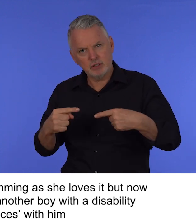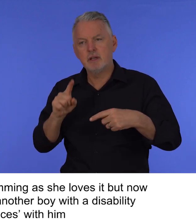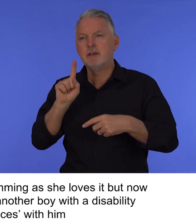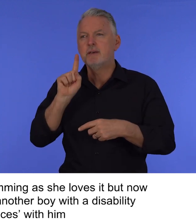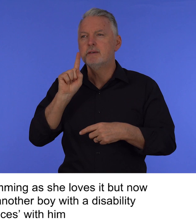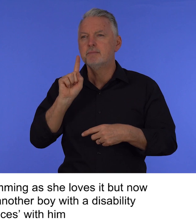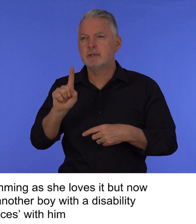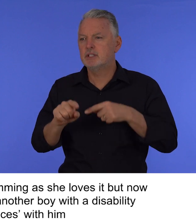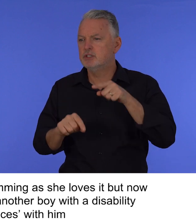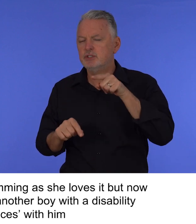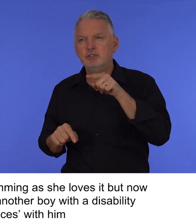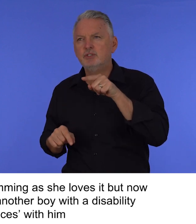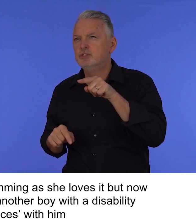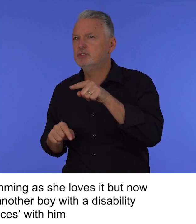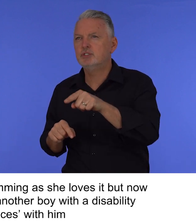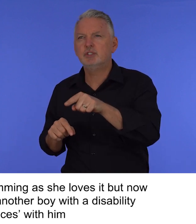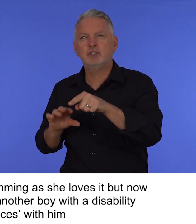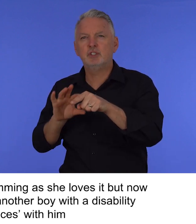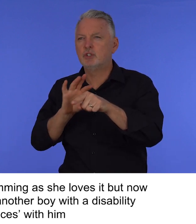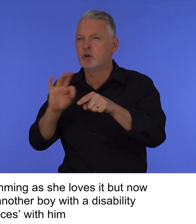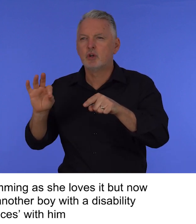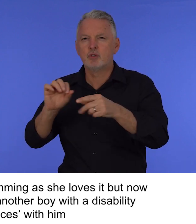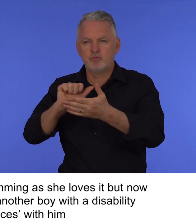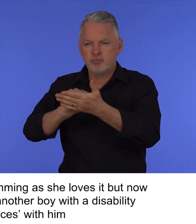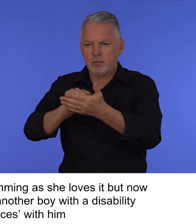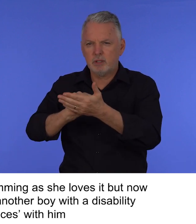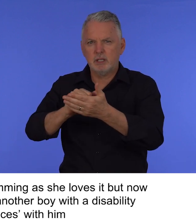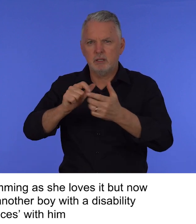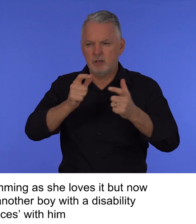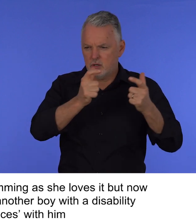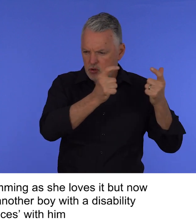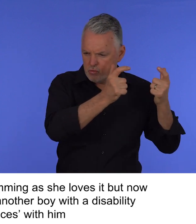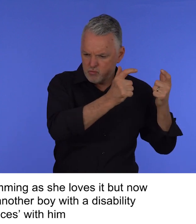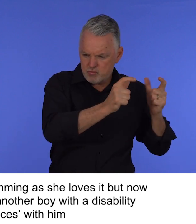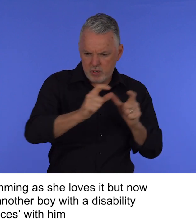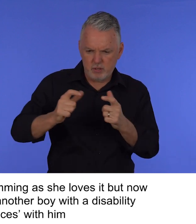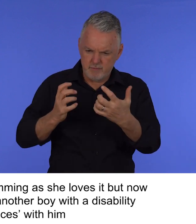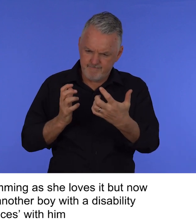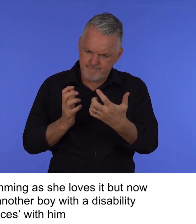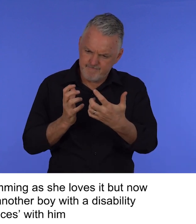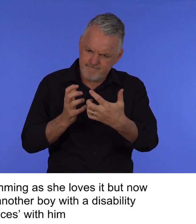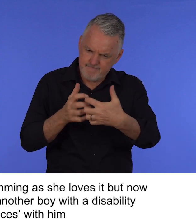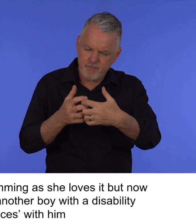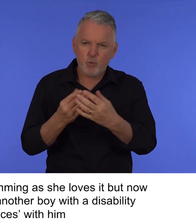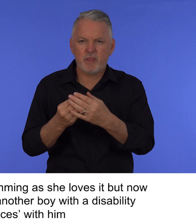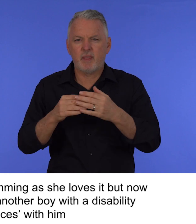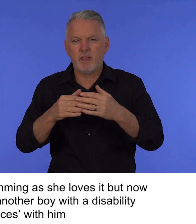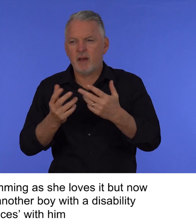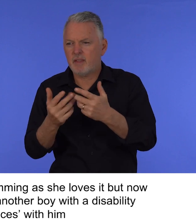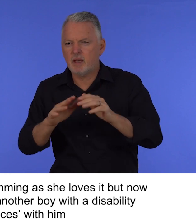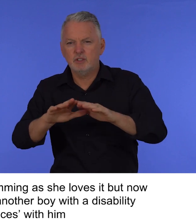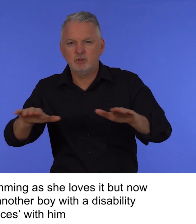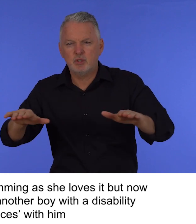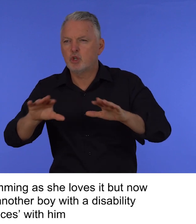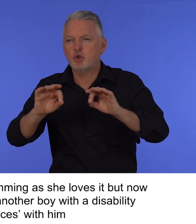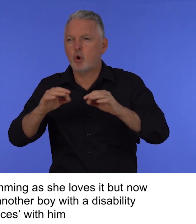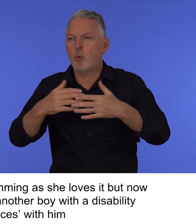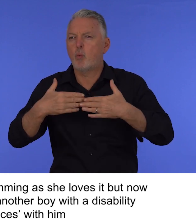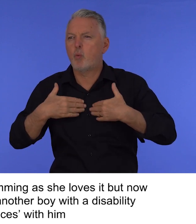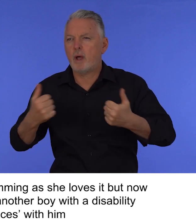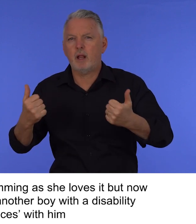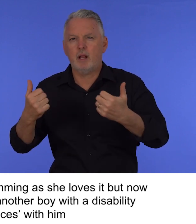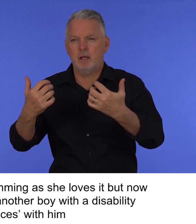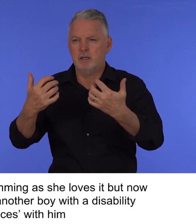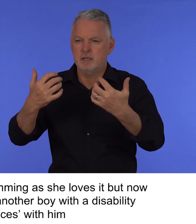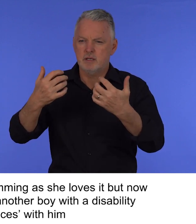doesn't have a significant disability, there are challenges, but because she wasn't really very well regulated with all the other